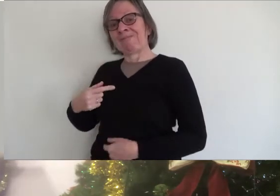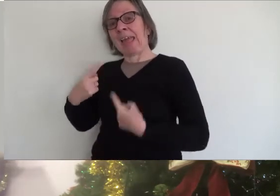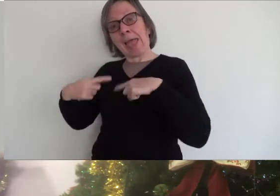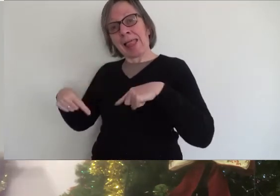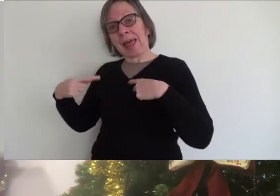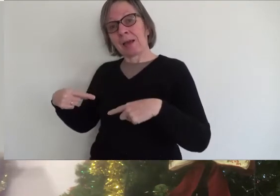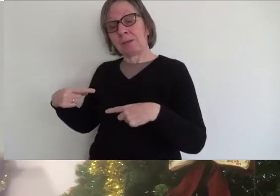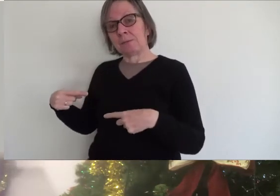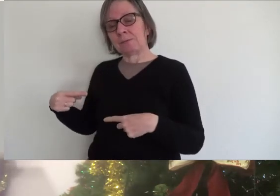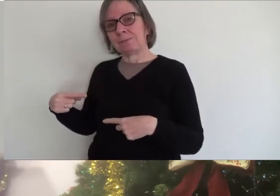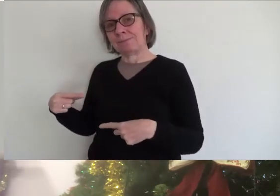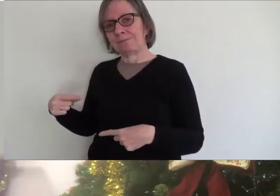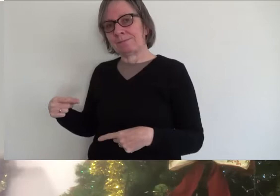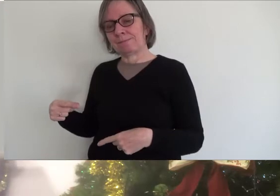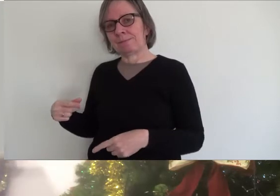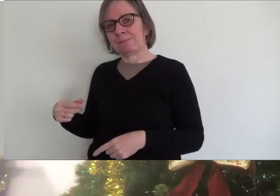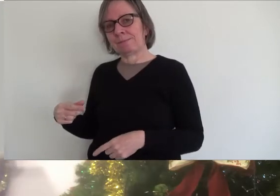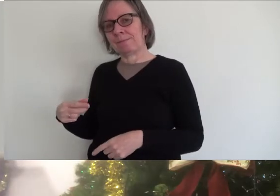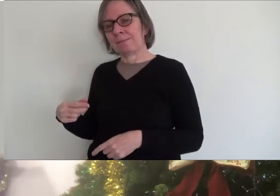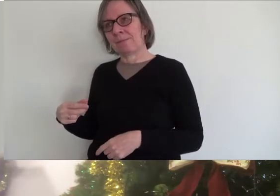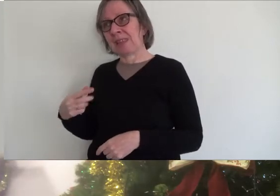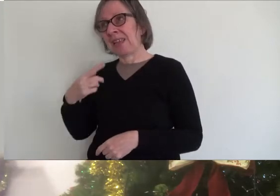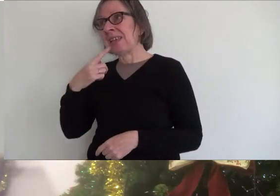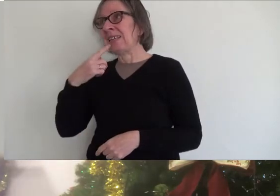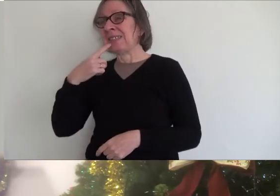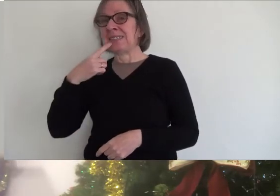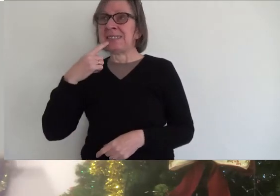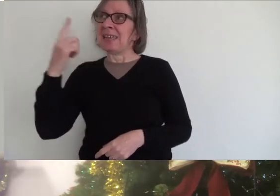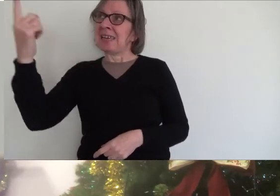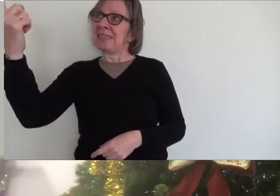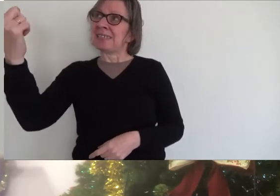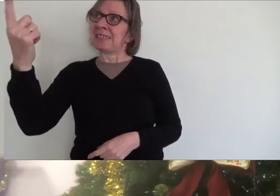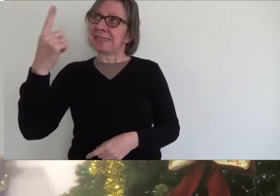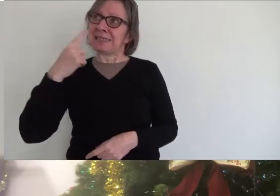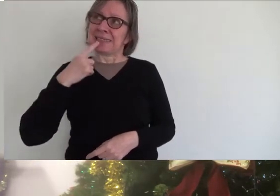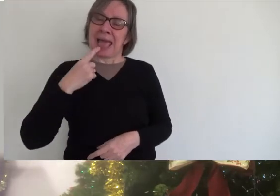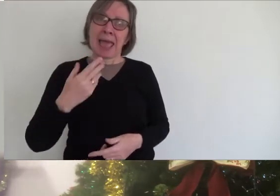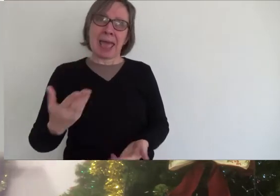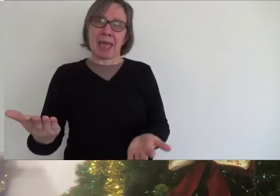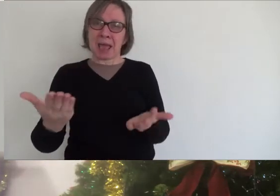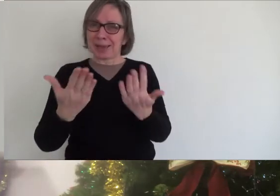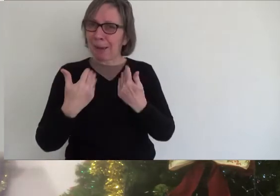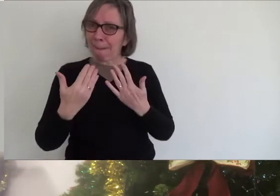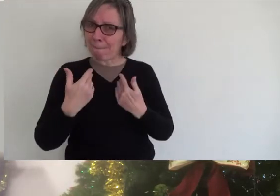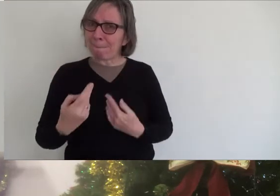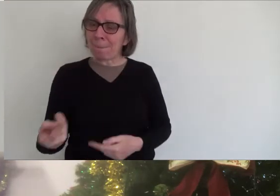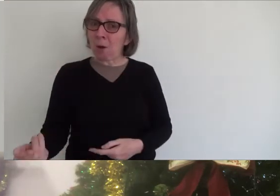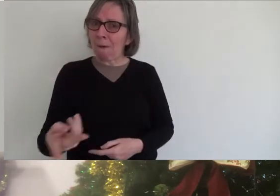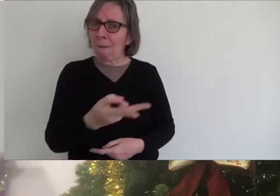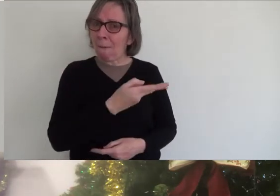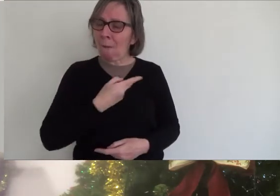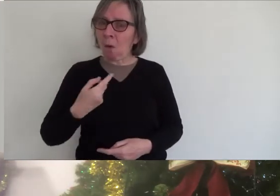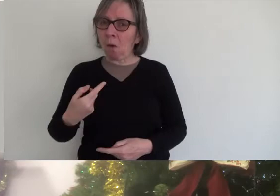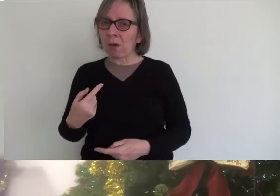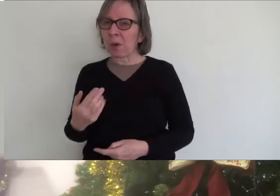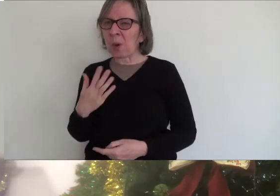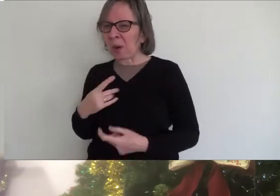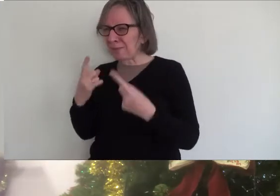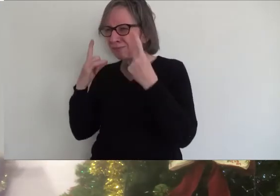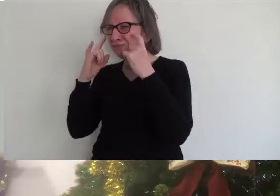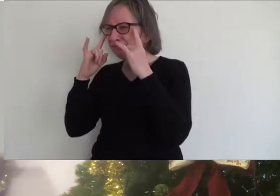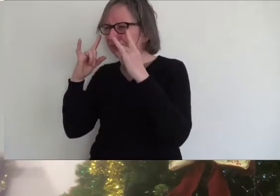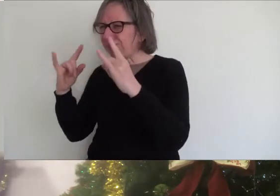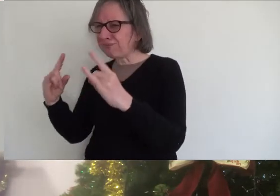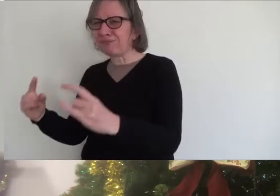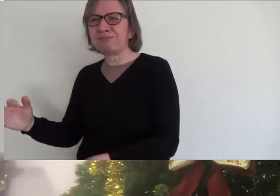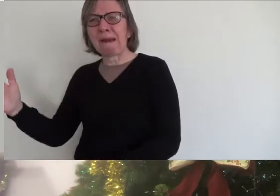The invitation to come is given to both you and I. Maybe it's to seek and to find Jesus Christ for that